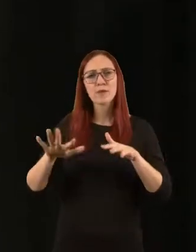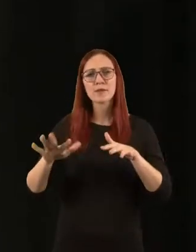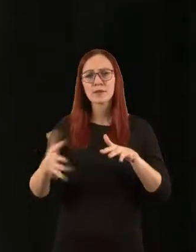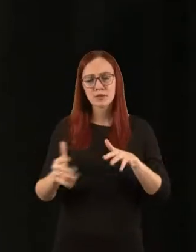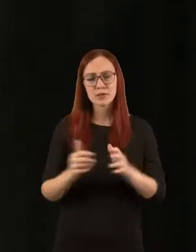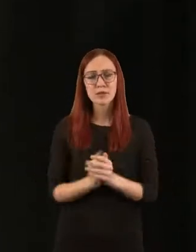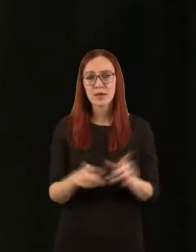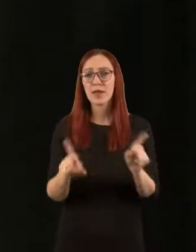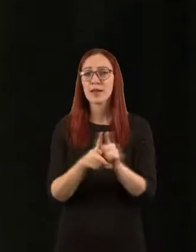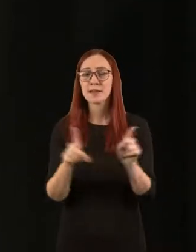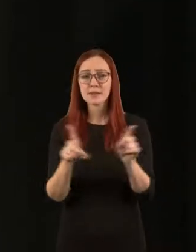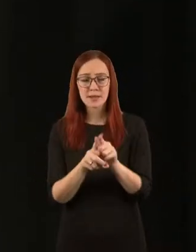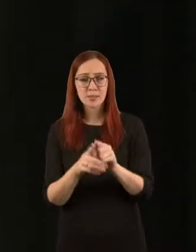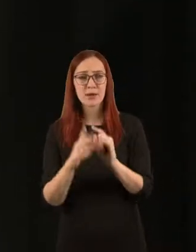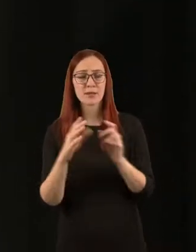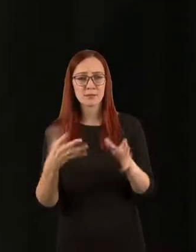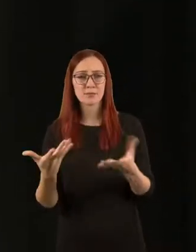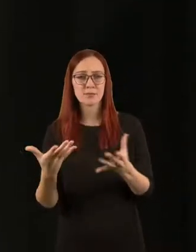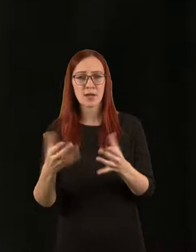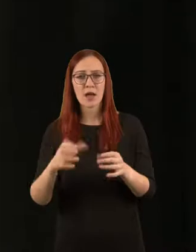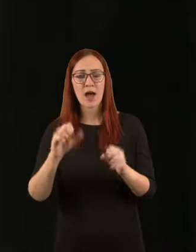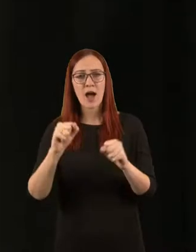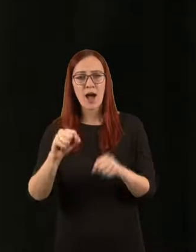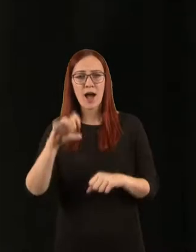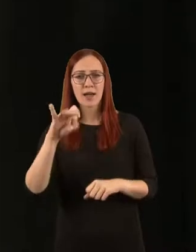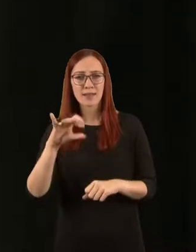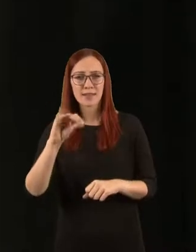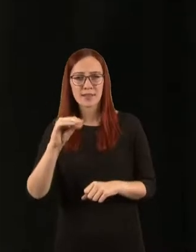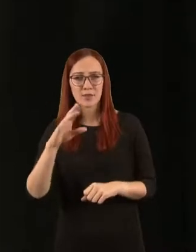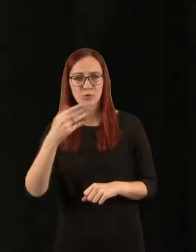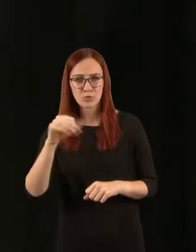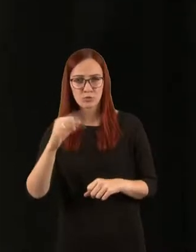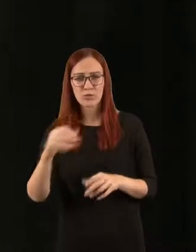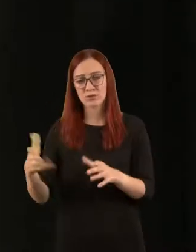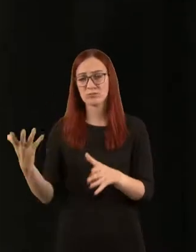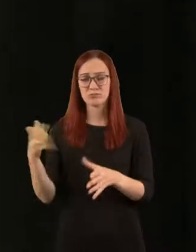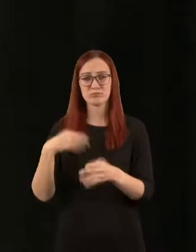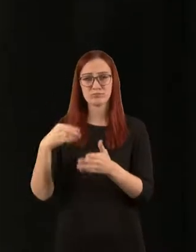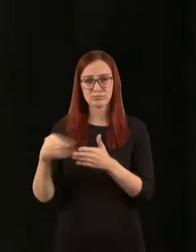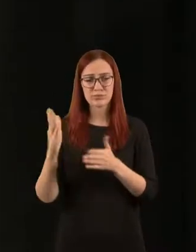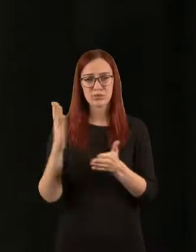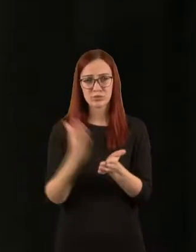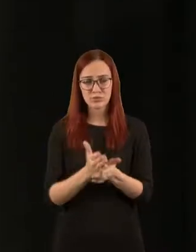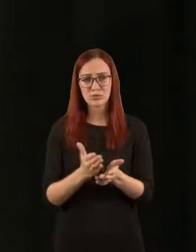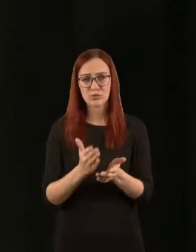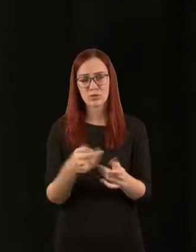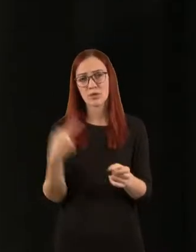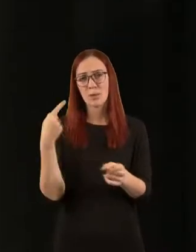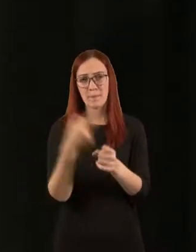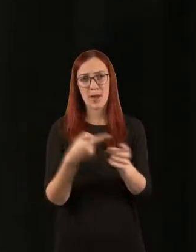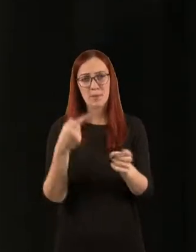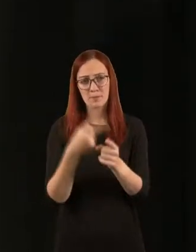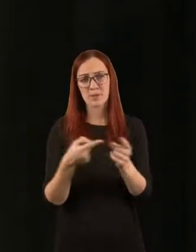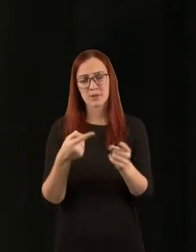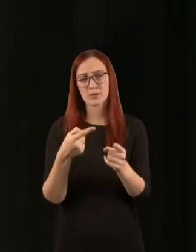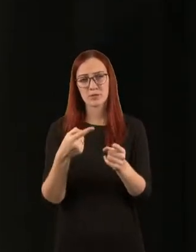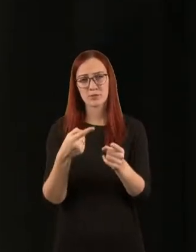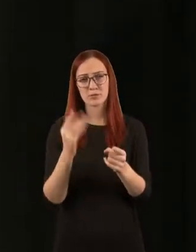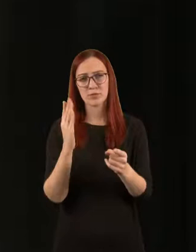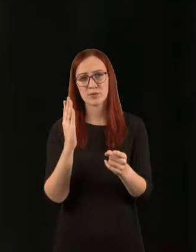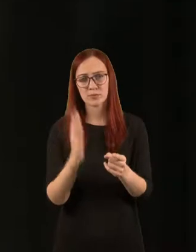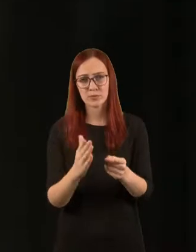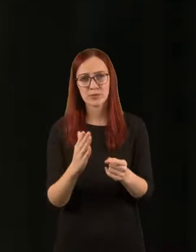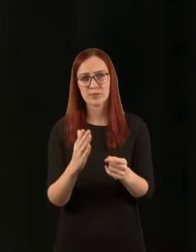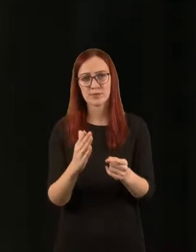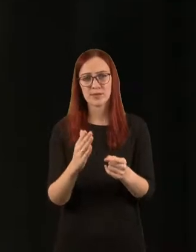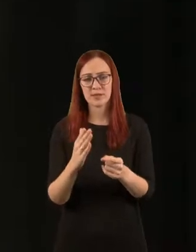making a reform in the area of environment protection, and in relation to that, we are reorganizing